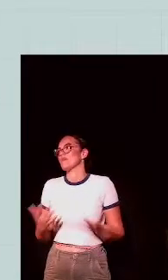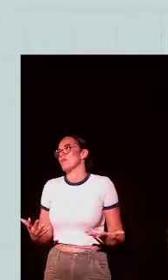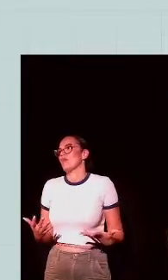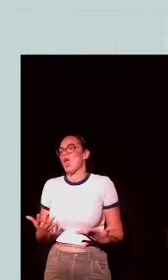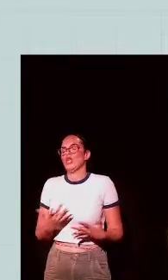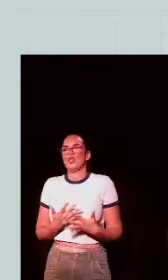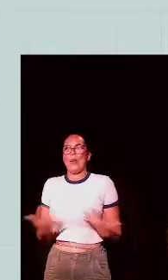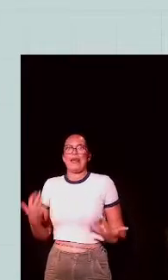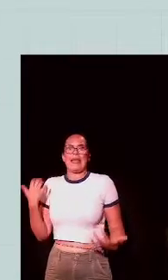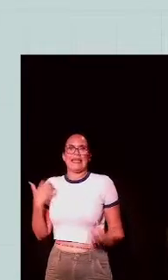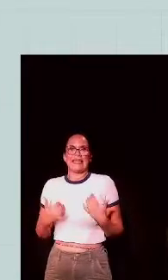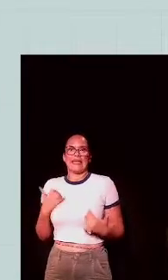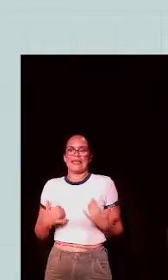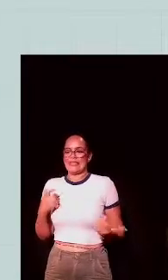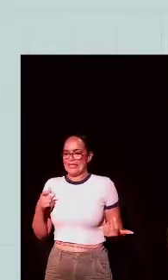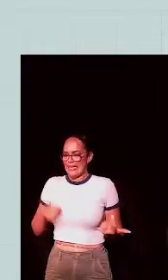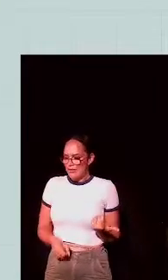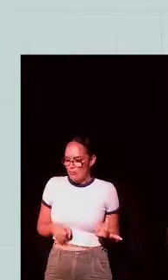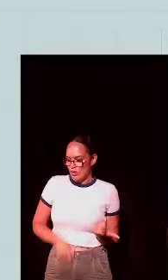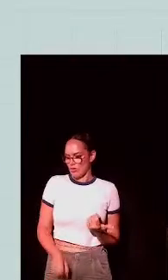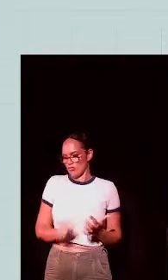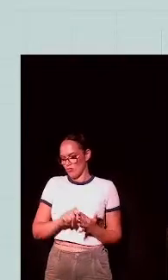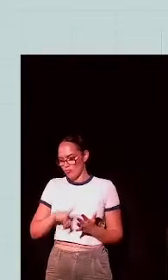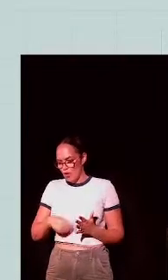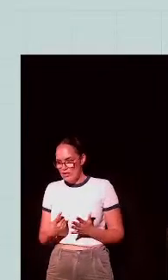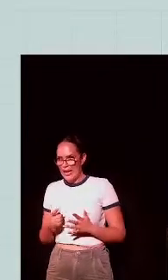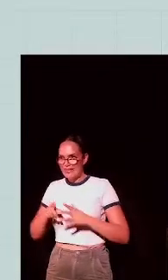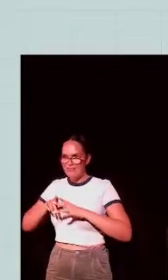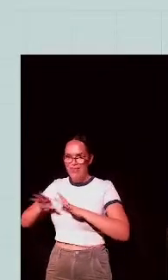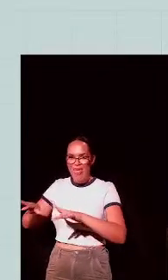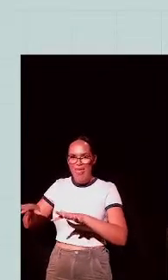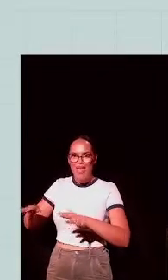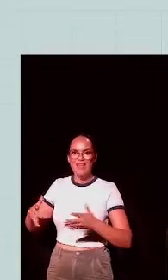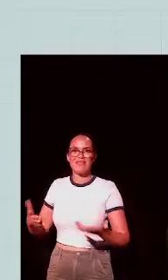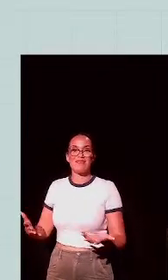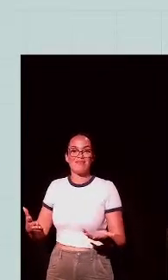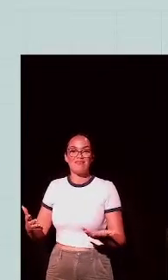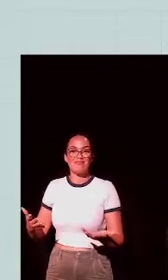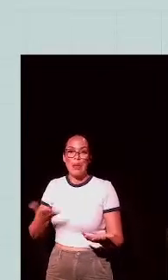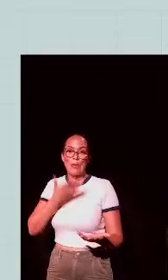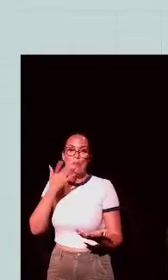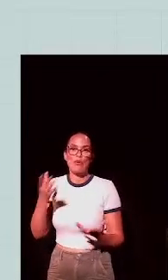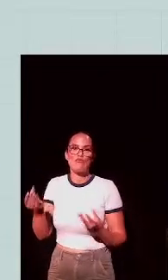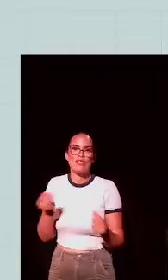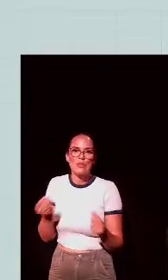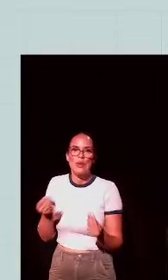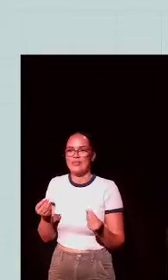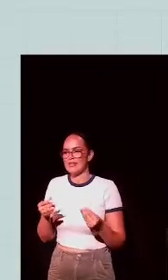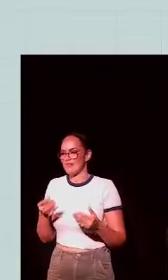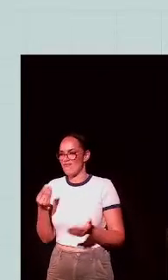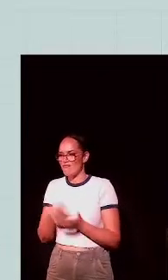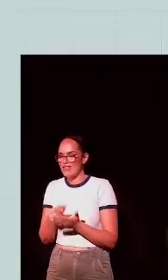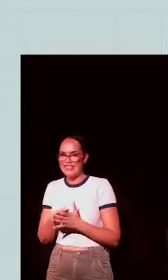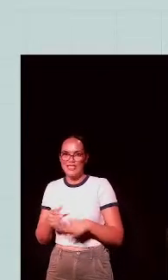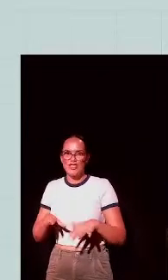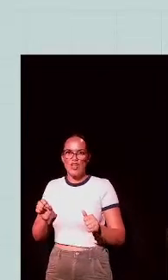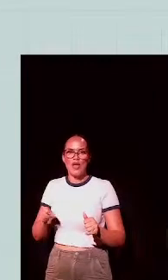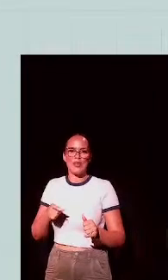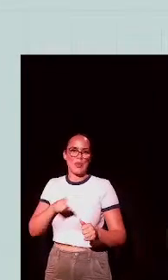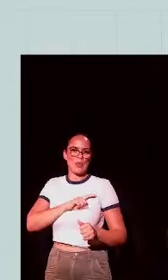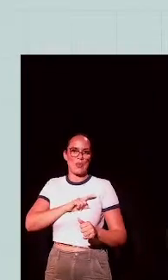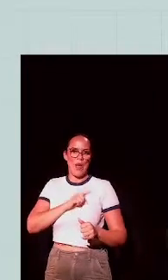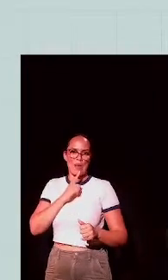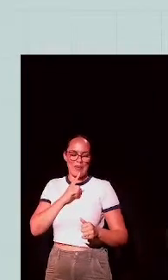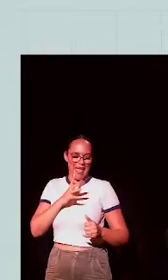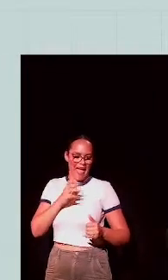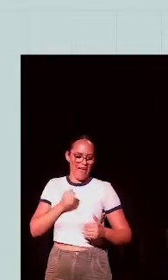of really exciting instruments and projects out there, but sometimes people don't have the resources to get going with them. So we like to put a pot of